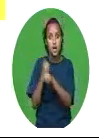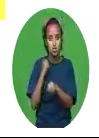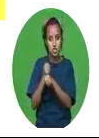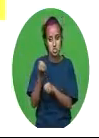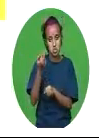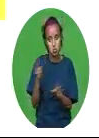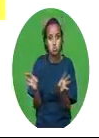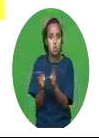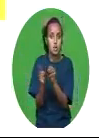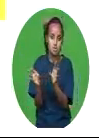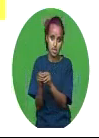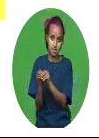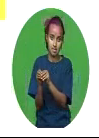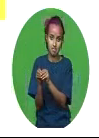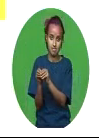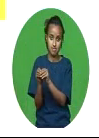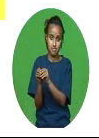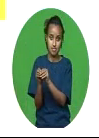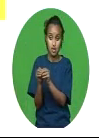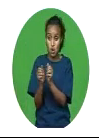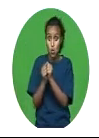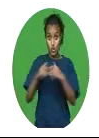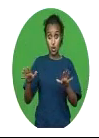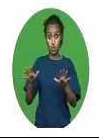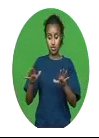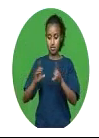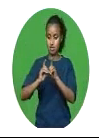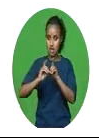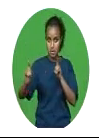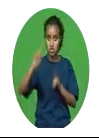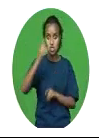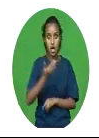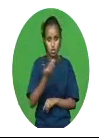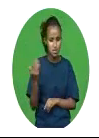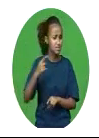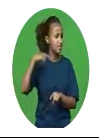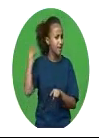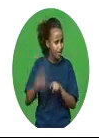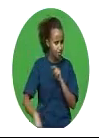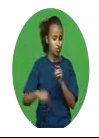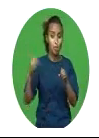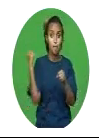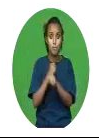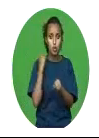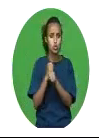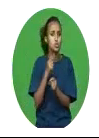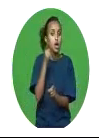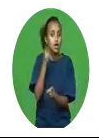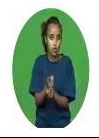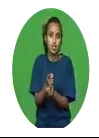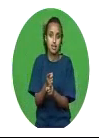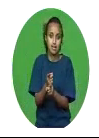or assemble it. Without dimensions, an object cannot be produced